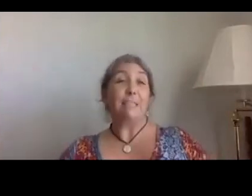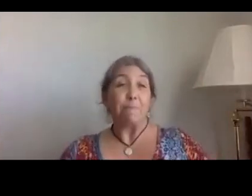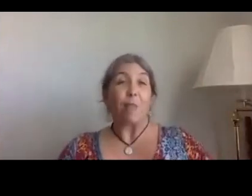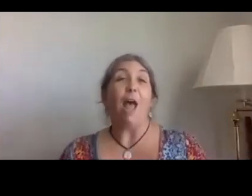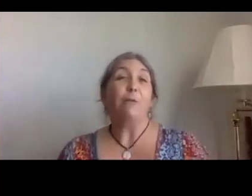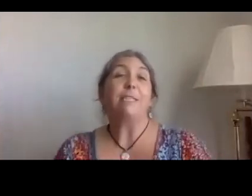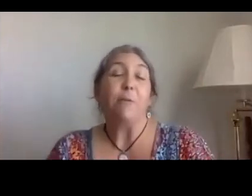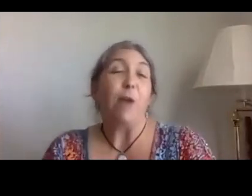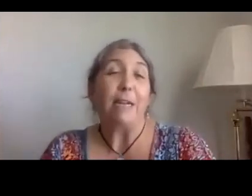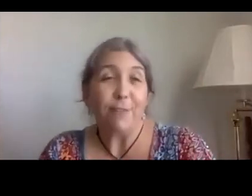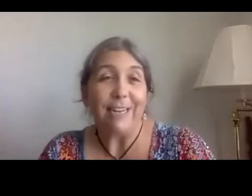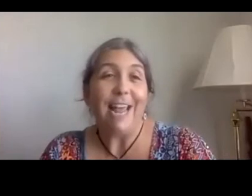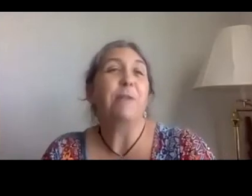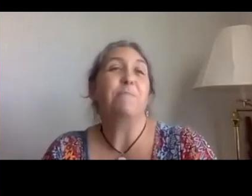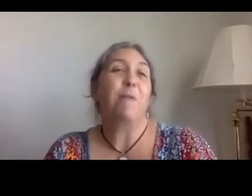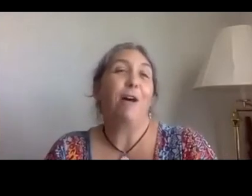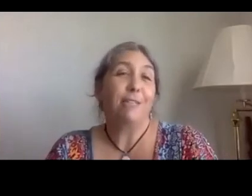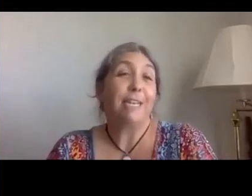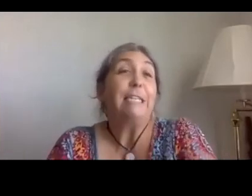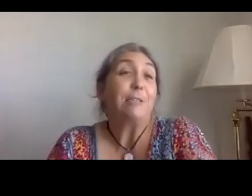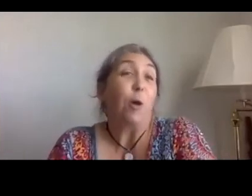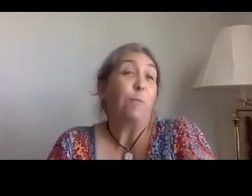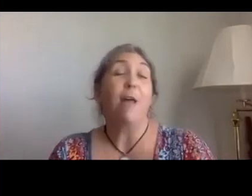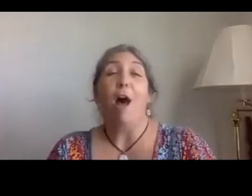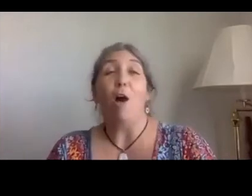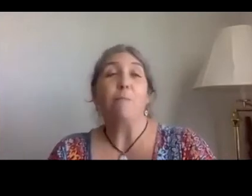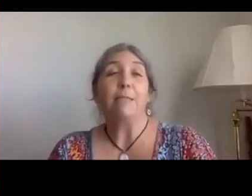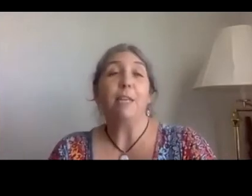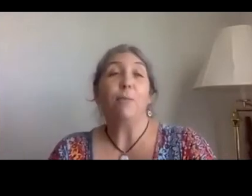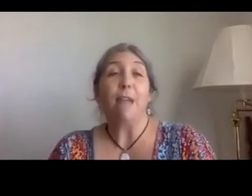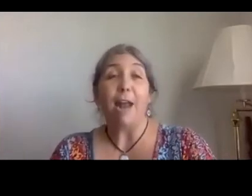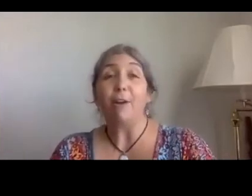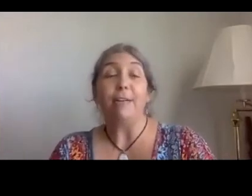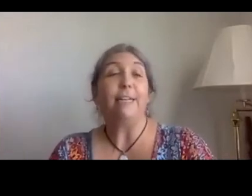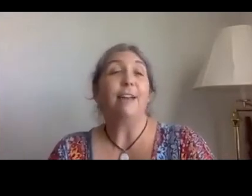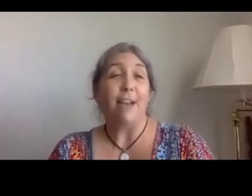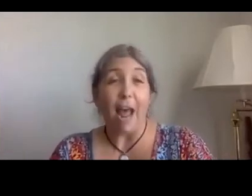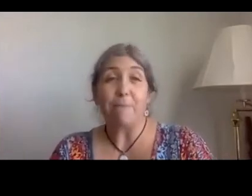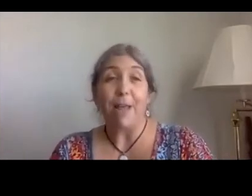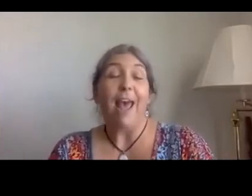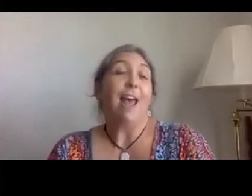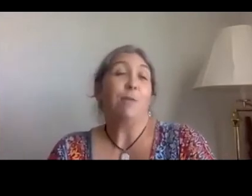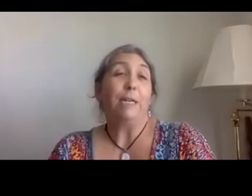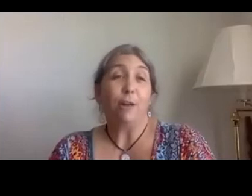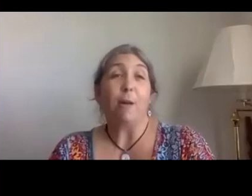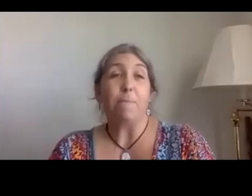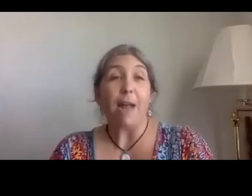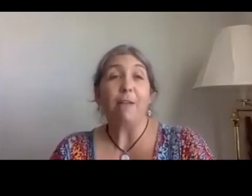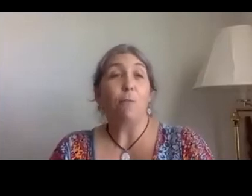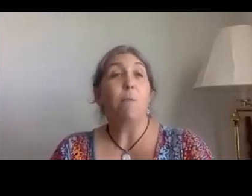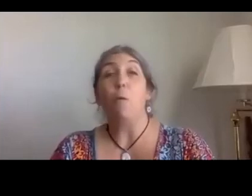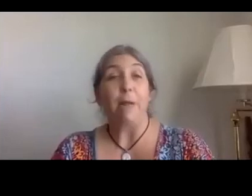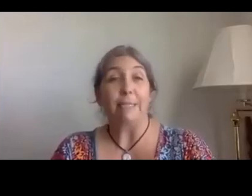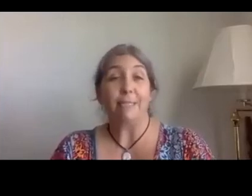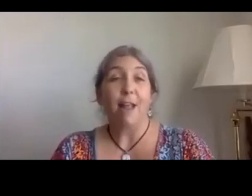and I was even breastfeeding him on the ski slope because he was tired and needed a nap. And we took a